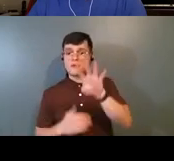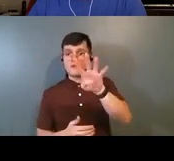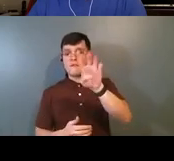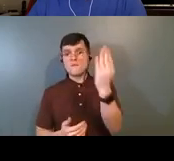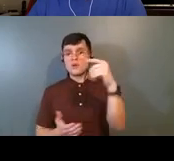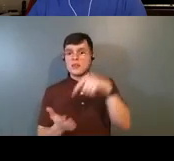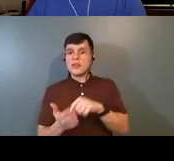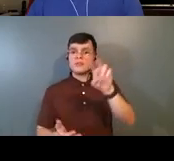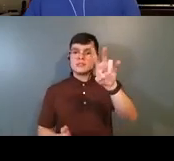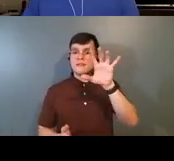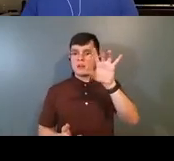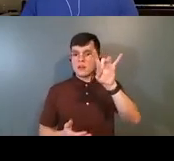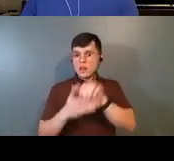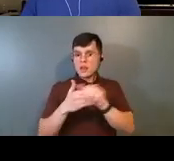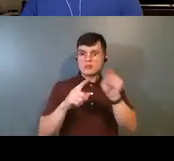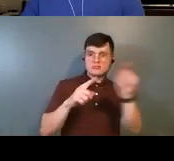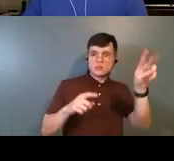14,730.00 left right slider